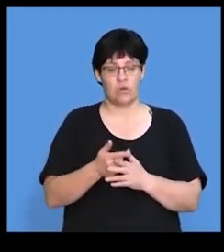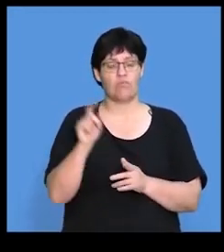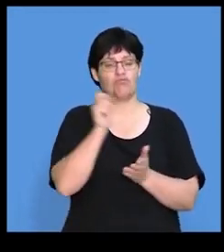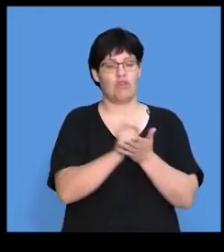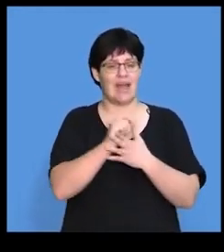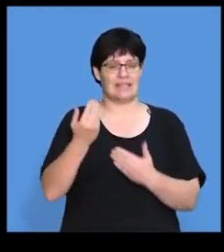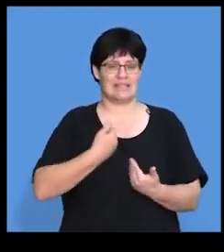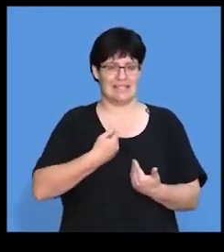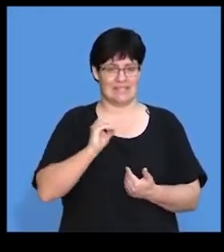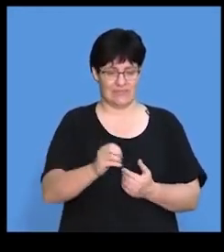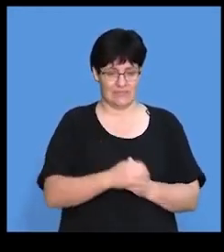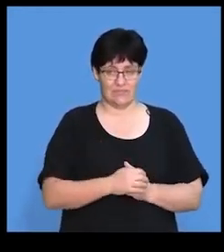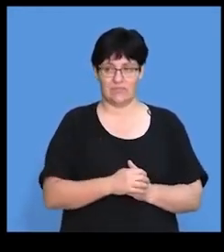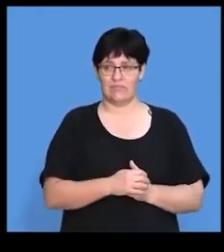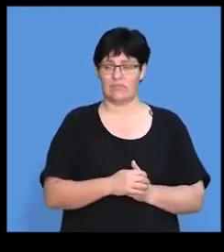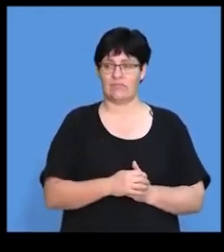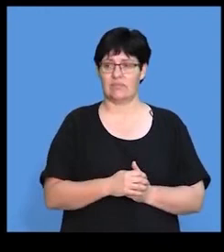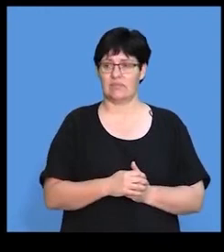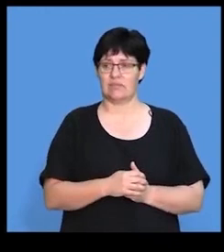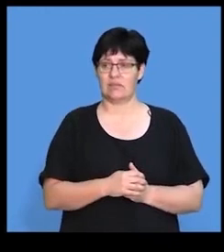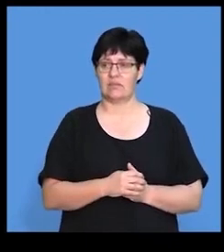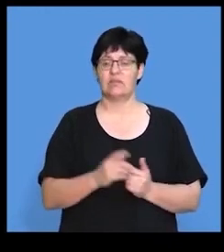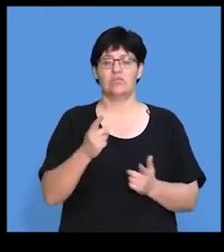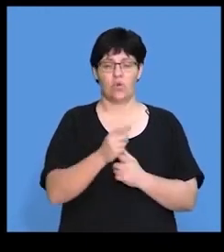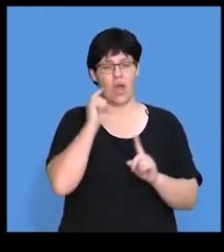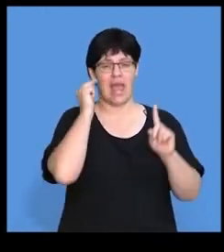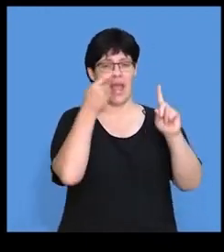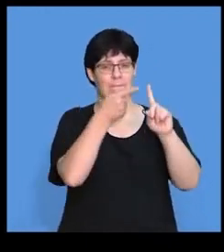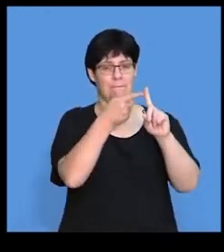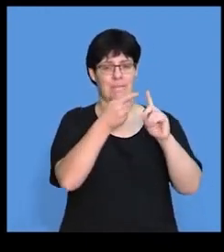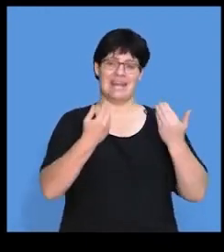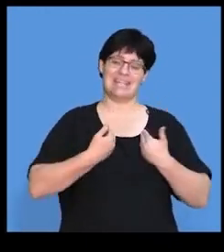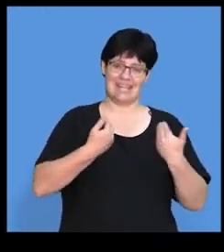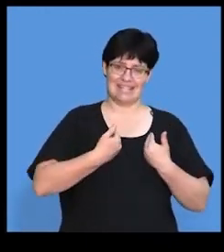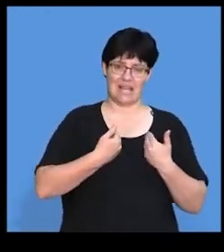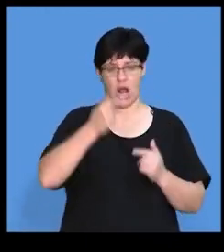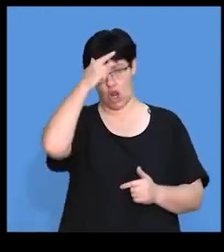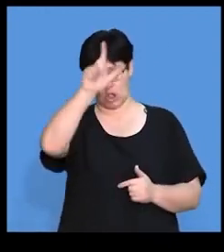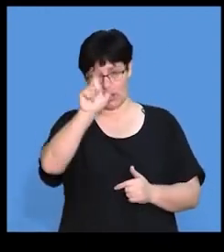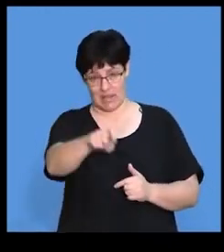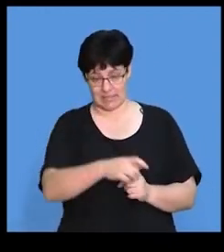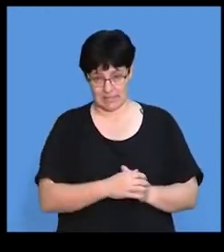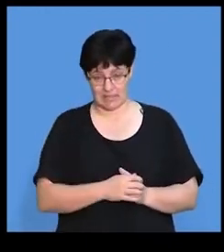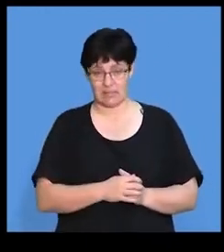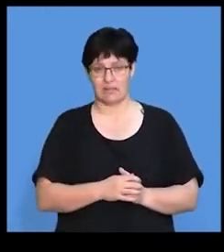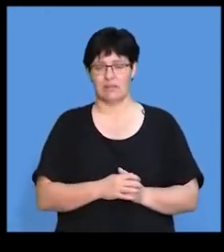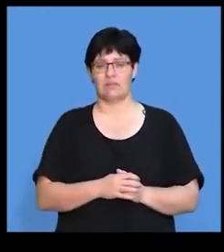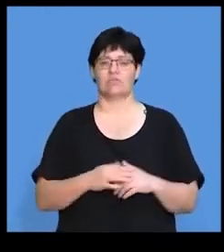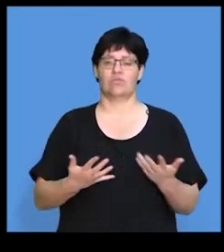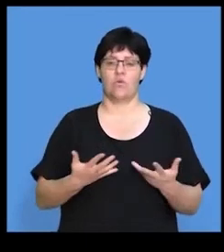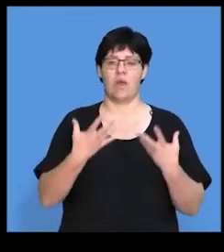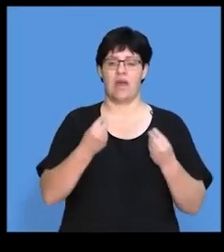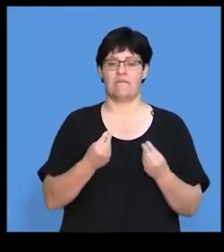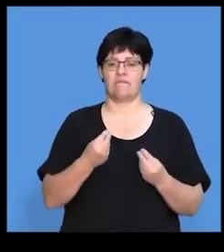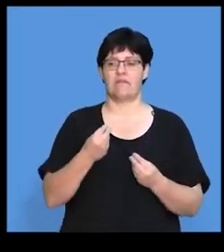So I'm going to write that all nice and neatly now. Always in geometry, you're aiming for neatness and logic. Okay. All